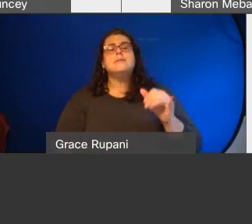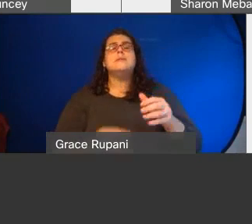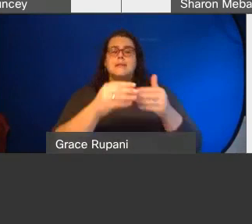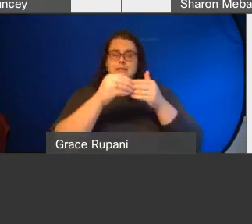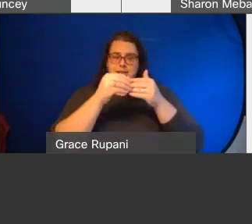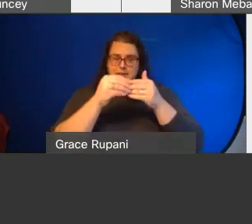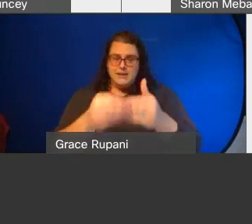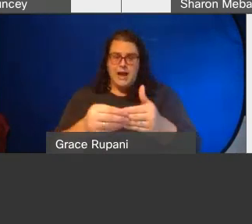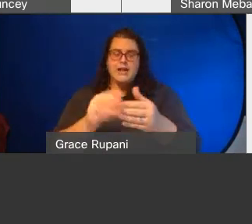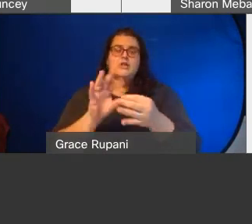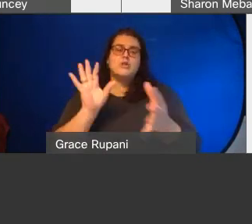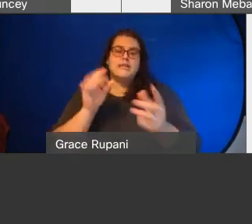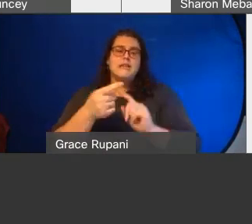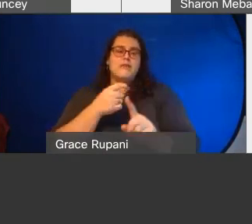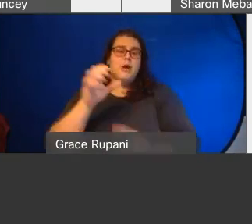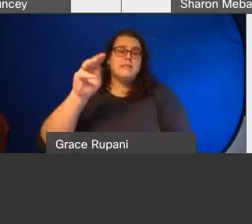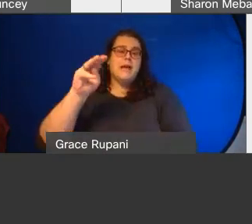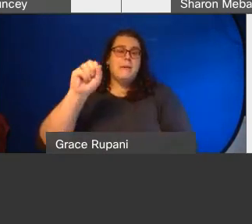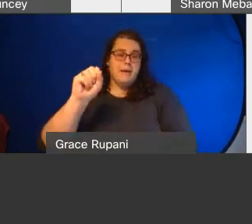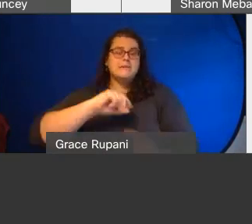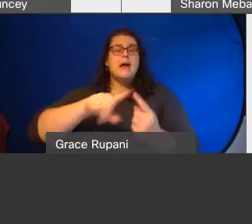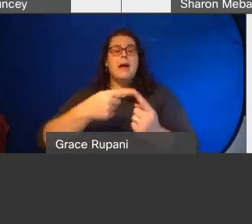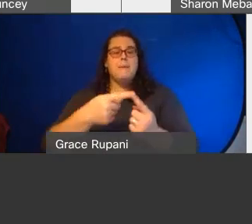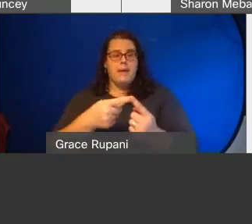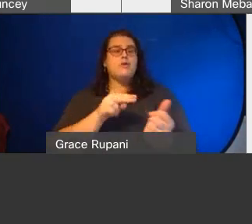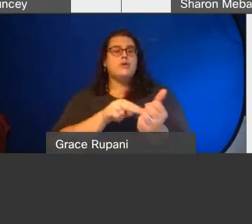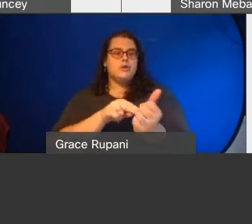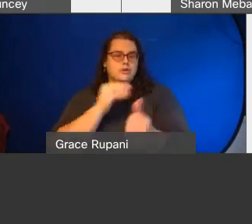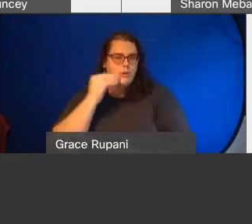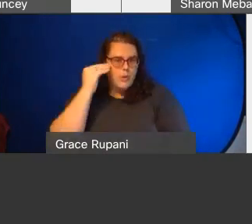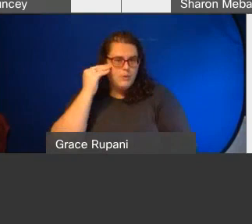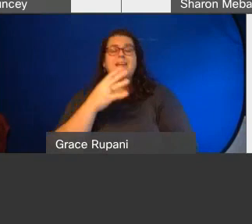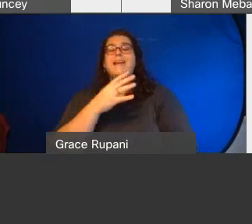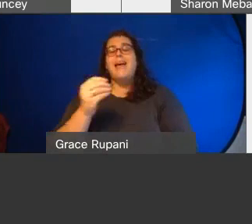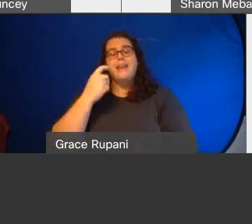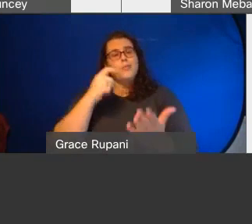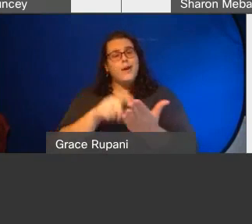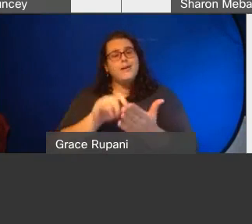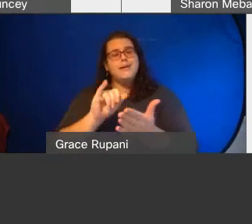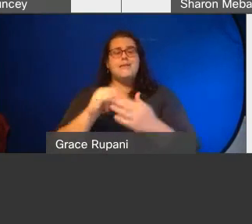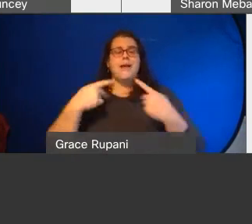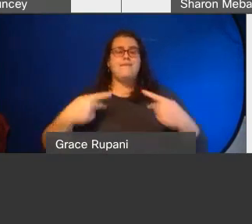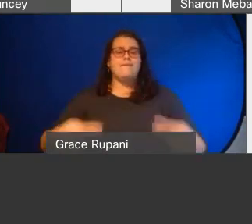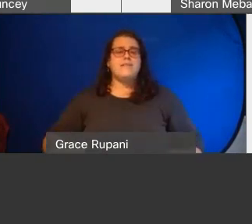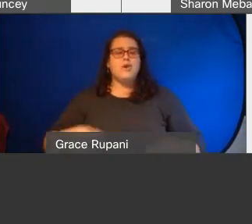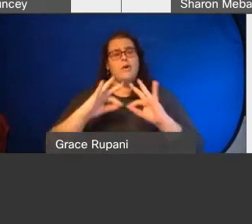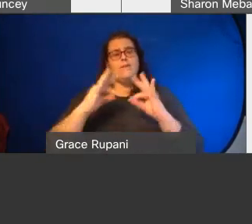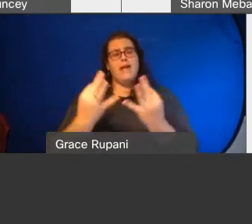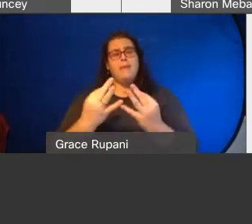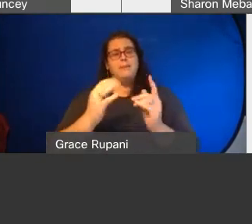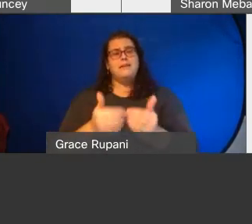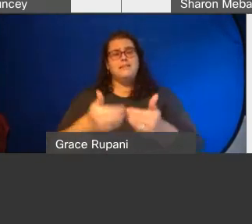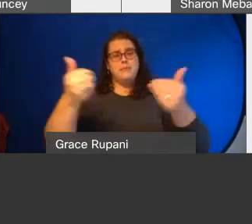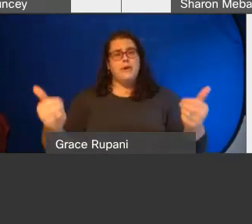nursing home visitation. It recognizes the physical and emotional toll that physical separation from family and other loved ones has taken